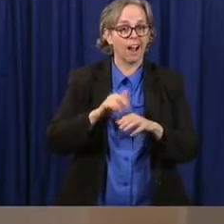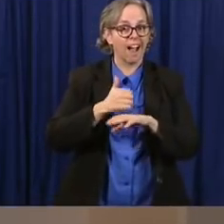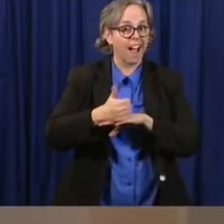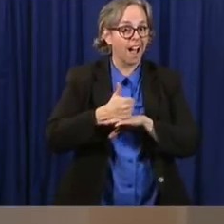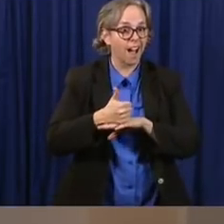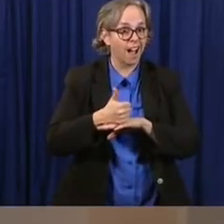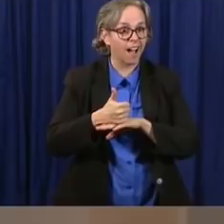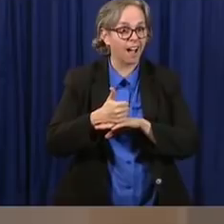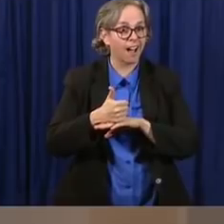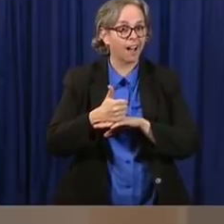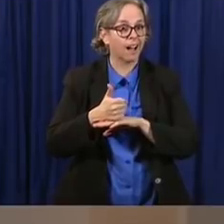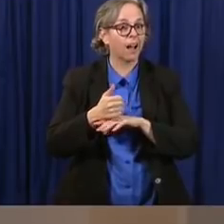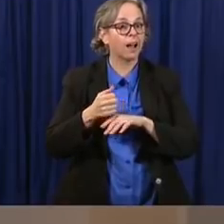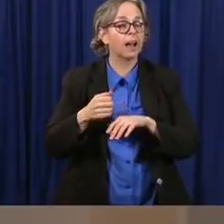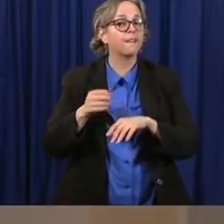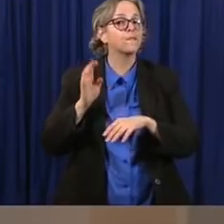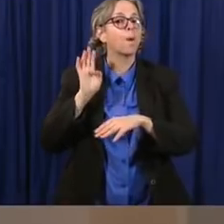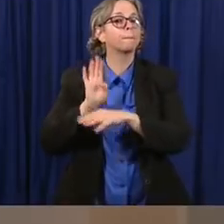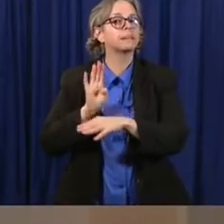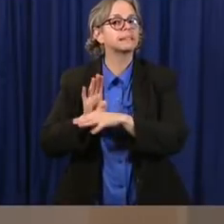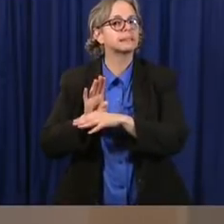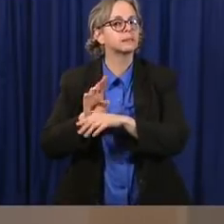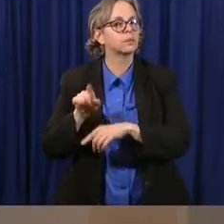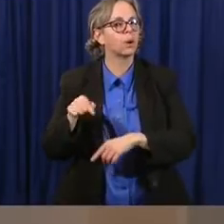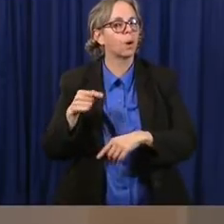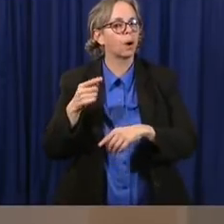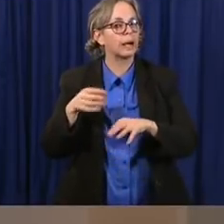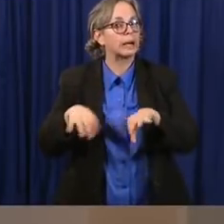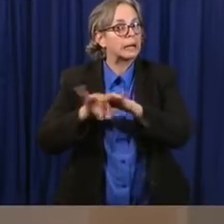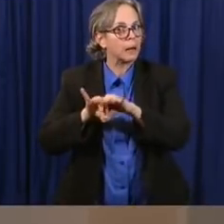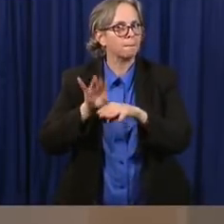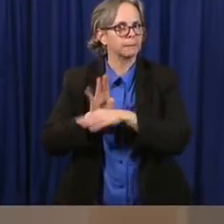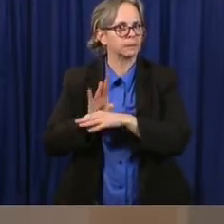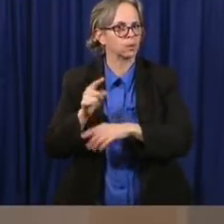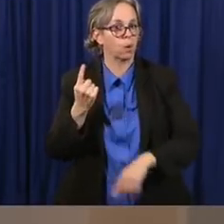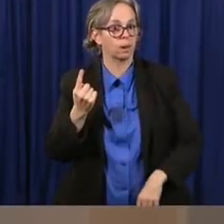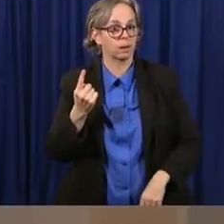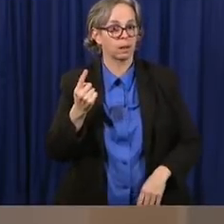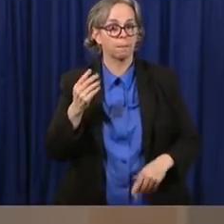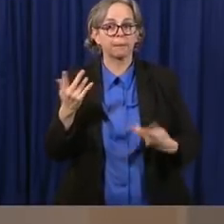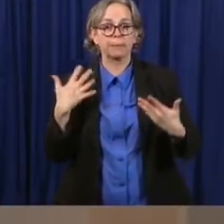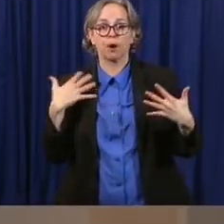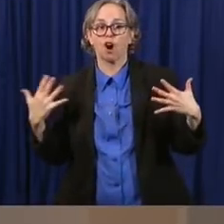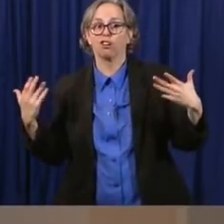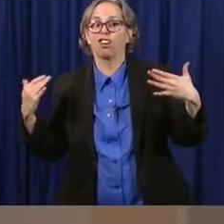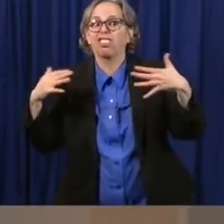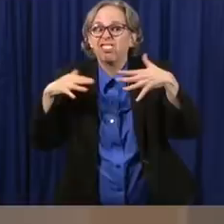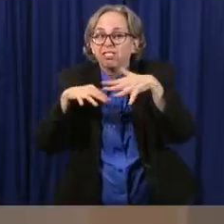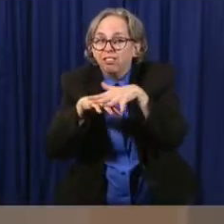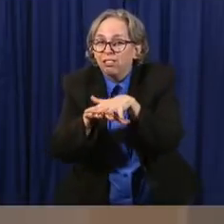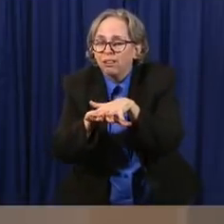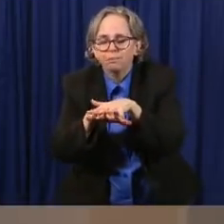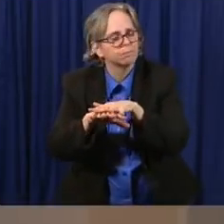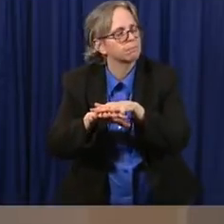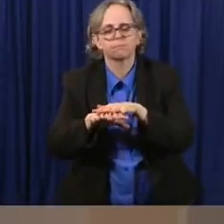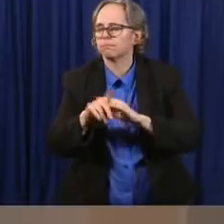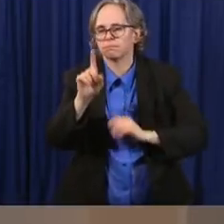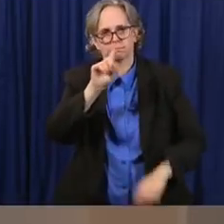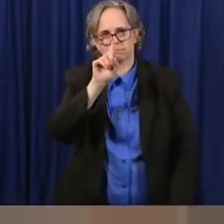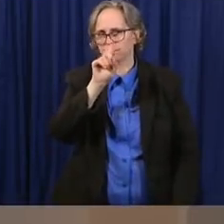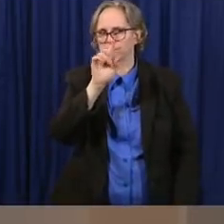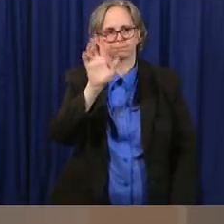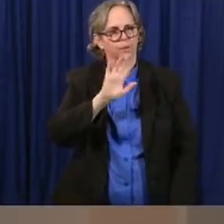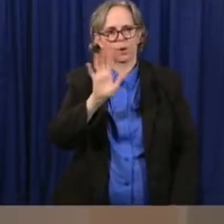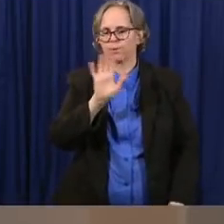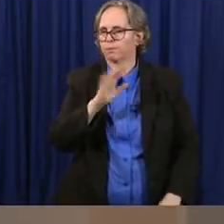essential business. There's no reason to bring people together in those spaces unnecessarily so. And they wanted me to emphasize that